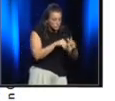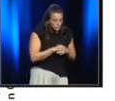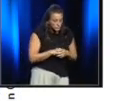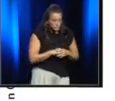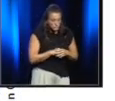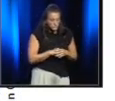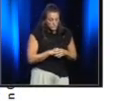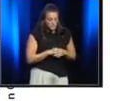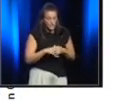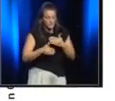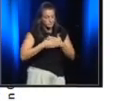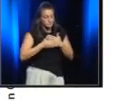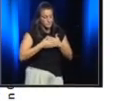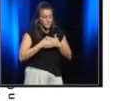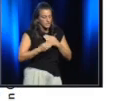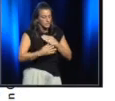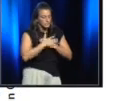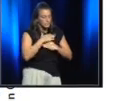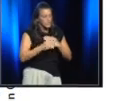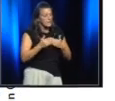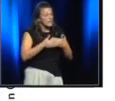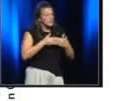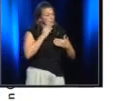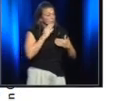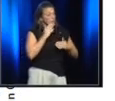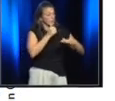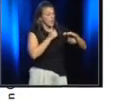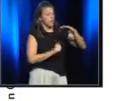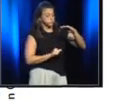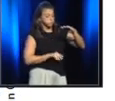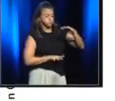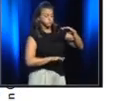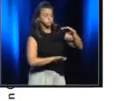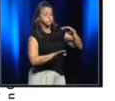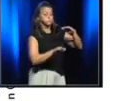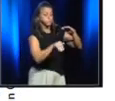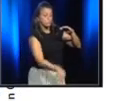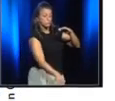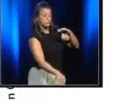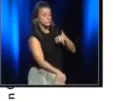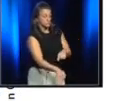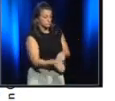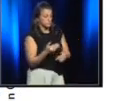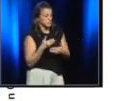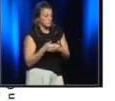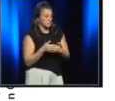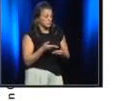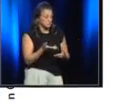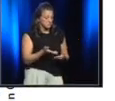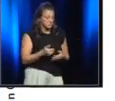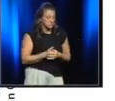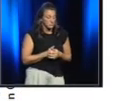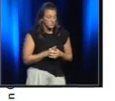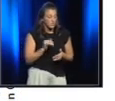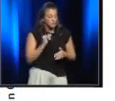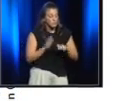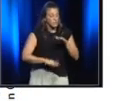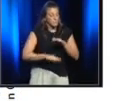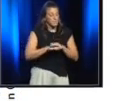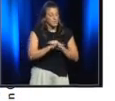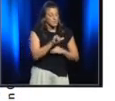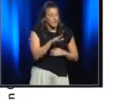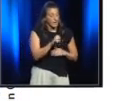to the Antarctic continental shelf. And the little black wiggly lines there are the maximum ice